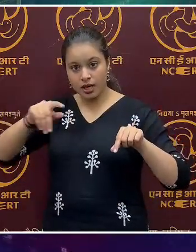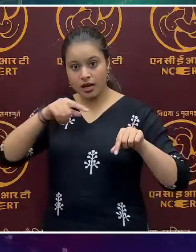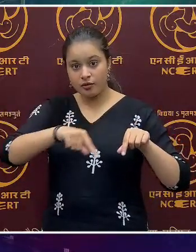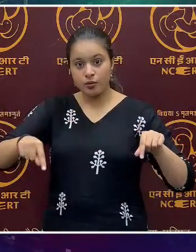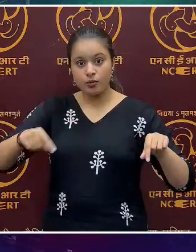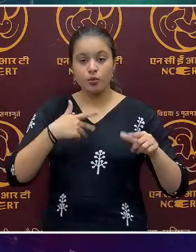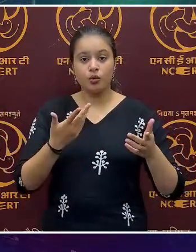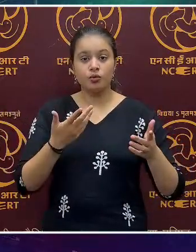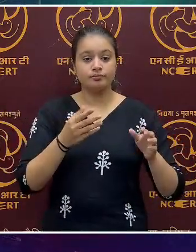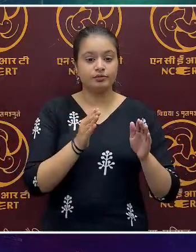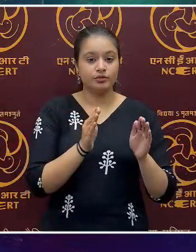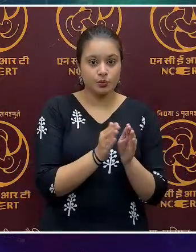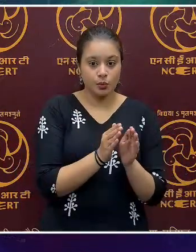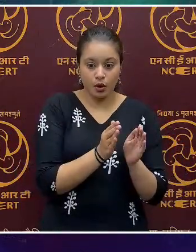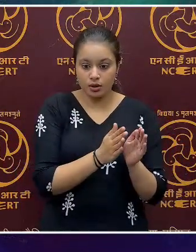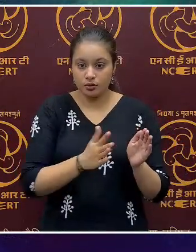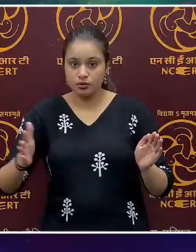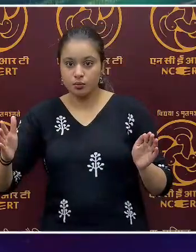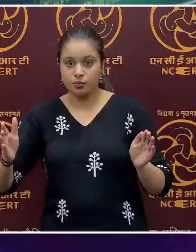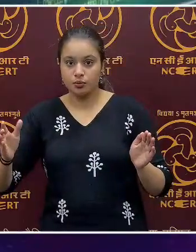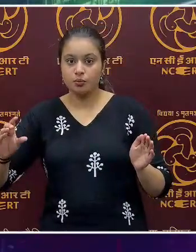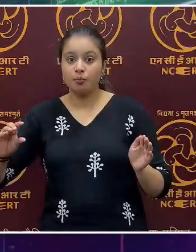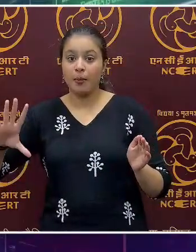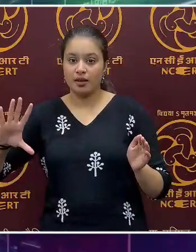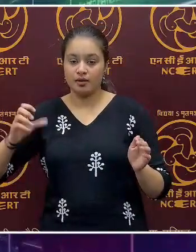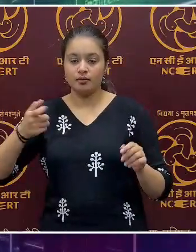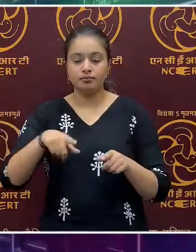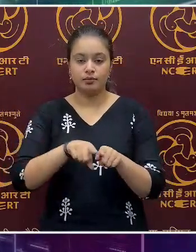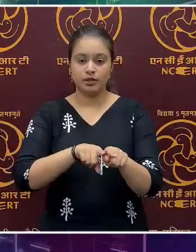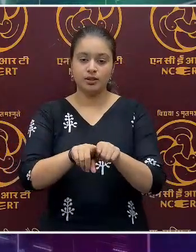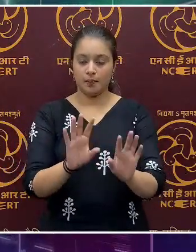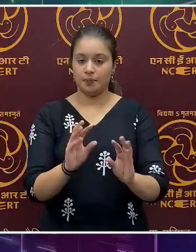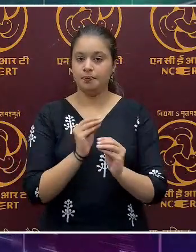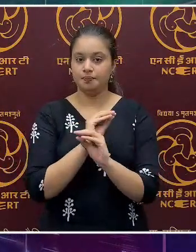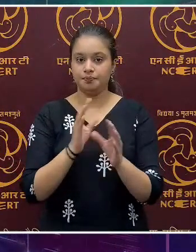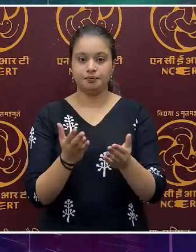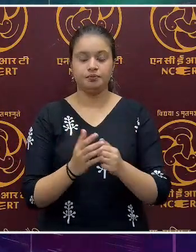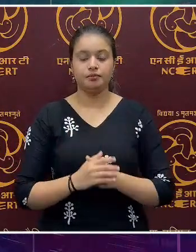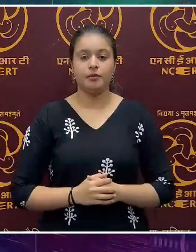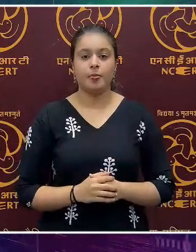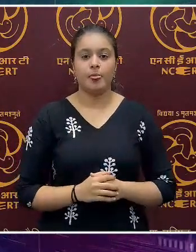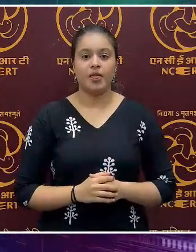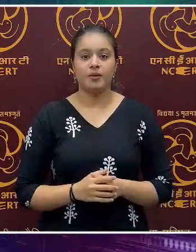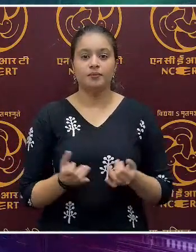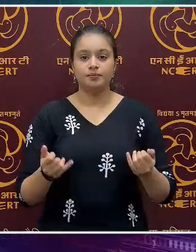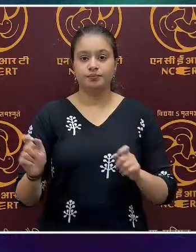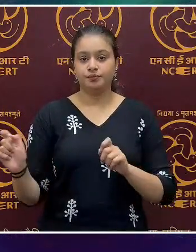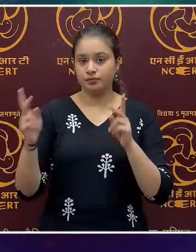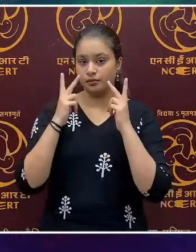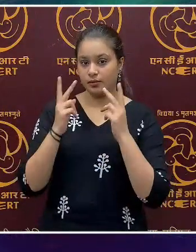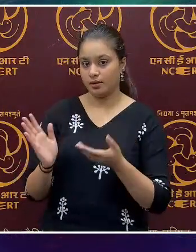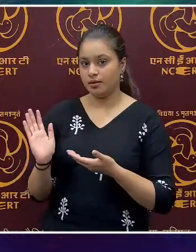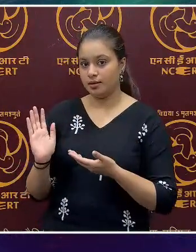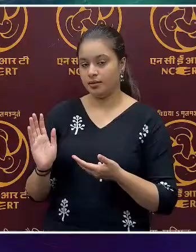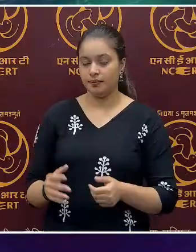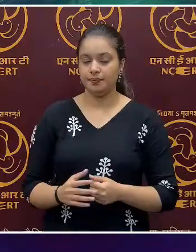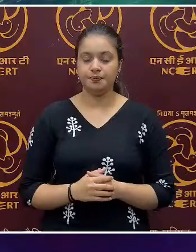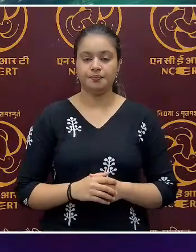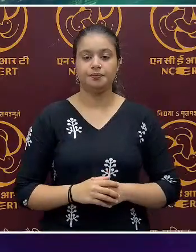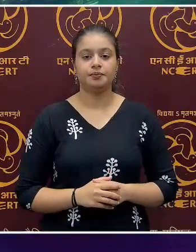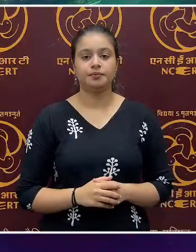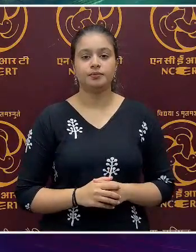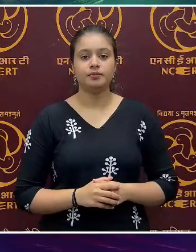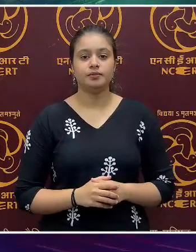in a ascending order. Like suppose I will give you the example. So here I will give you the example. Sure.